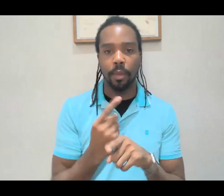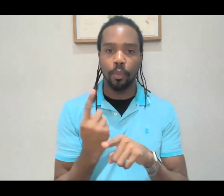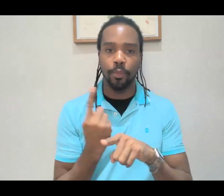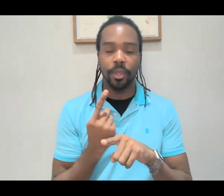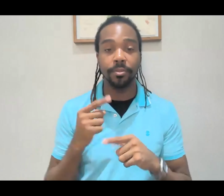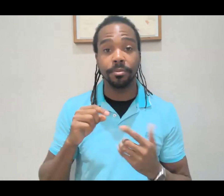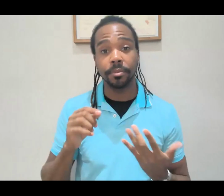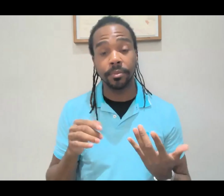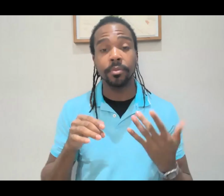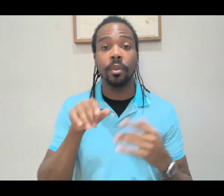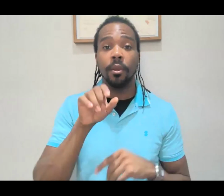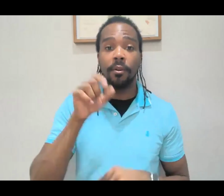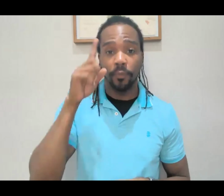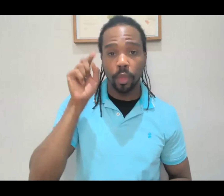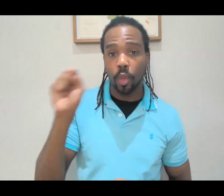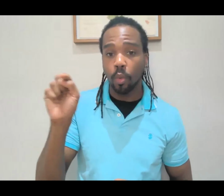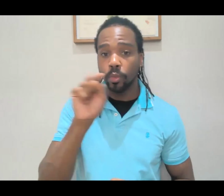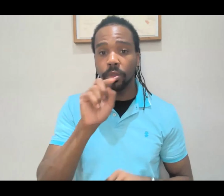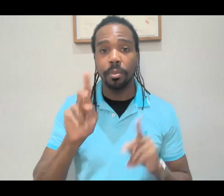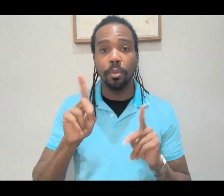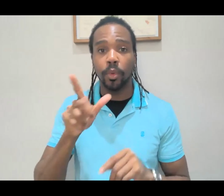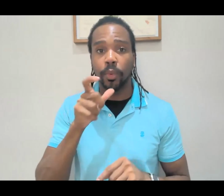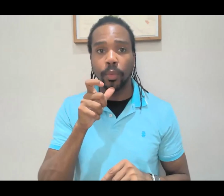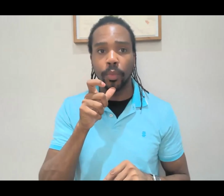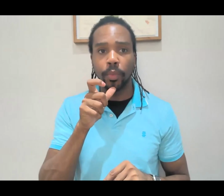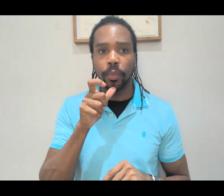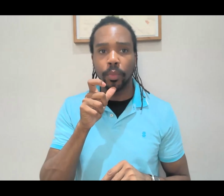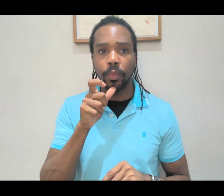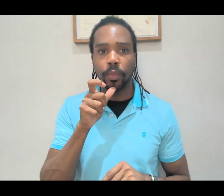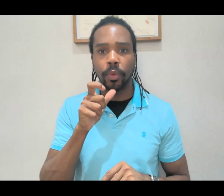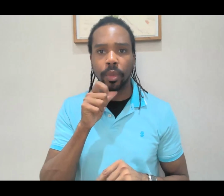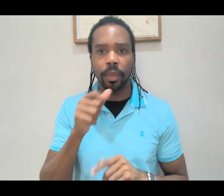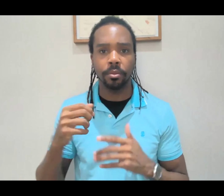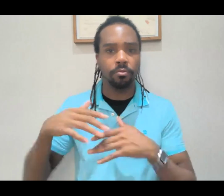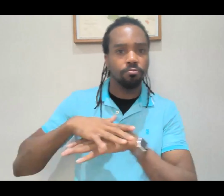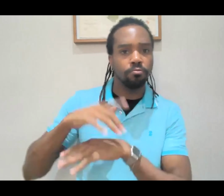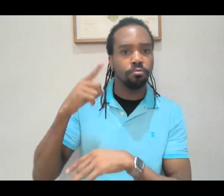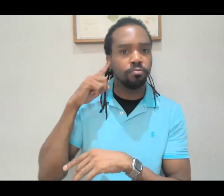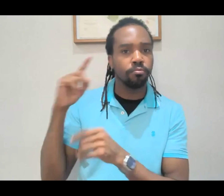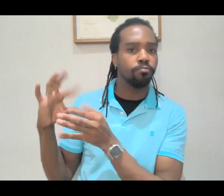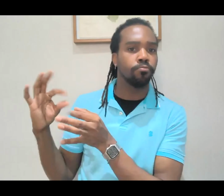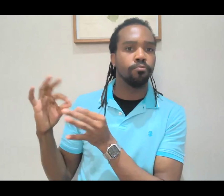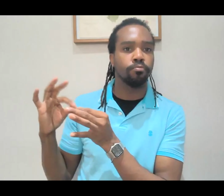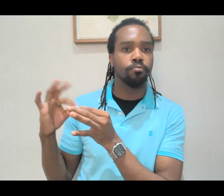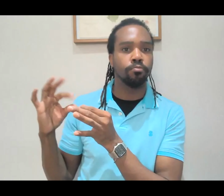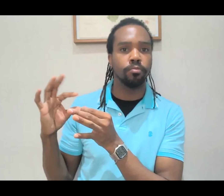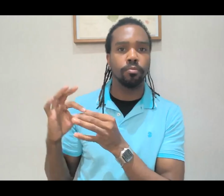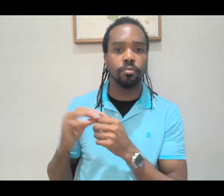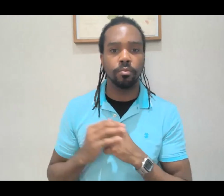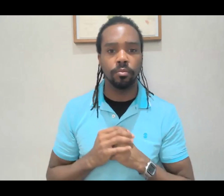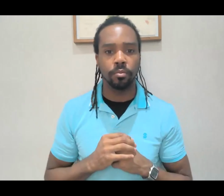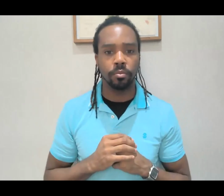Otherwise, for the folks who are with us, J-O-R, capital J-O-R. Princess at